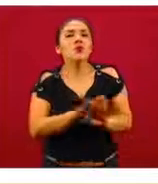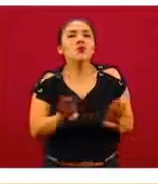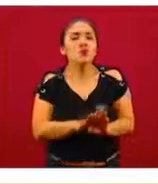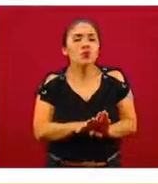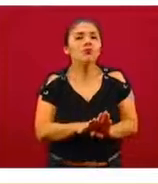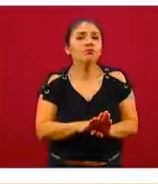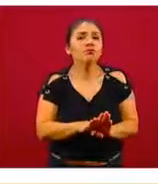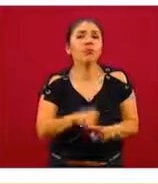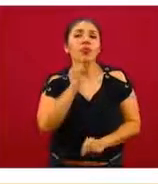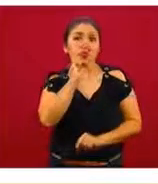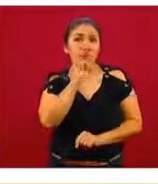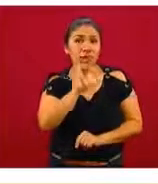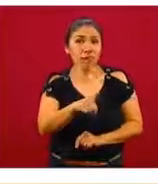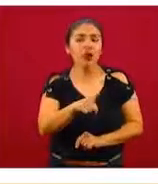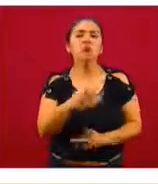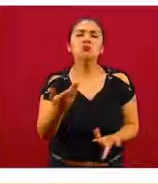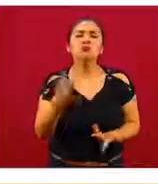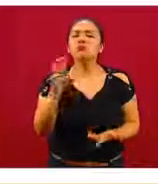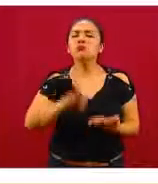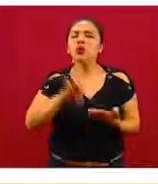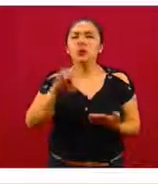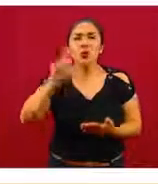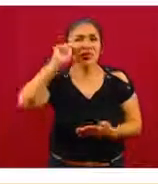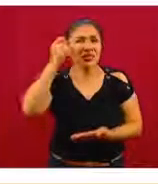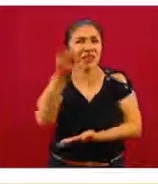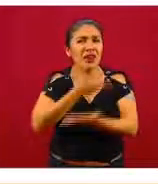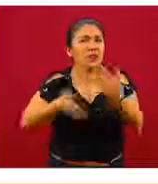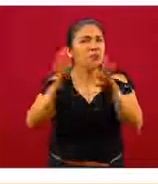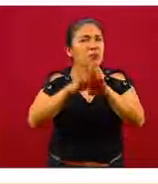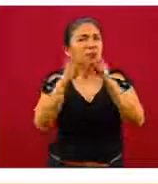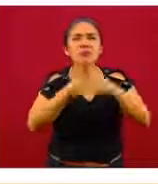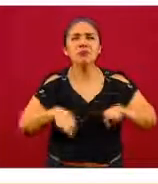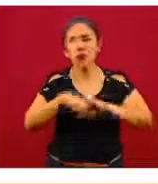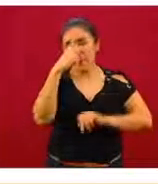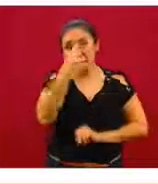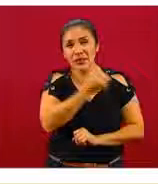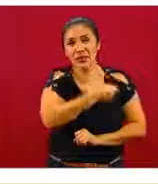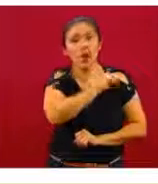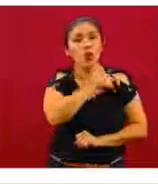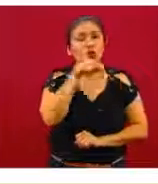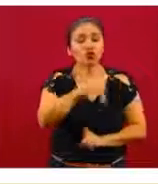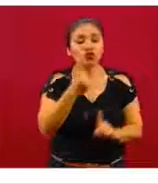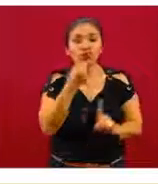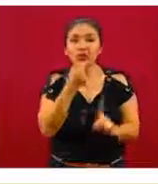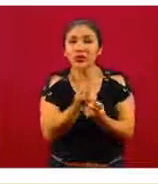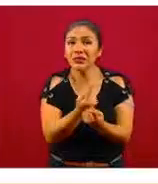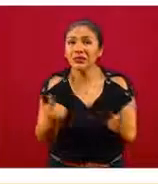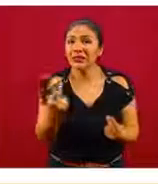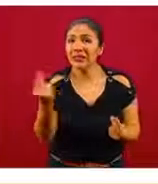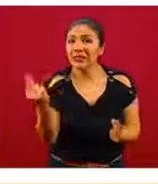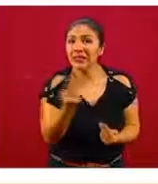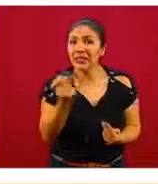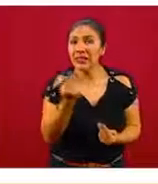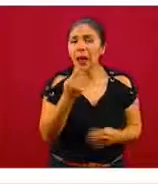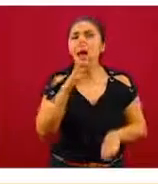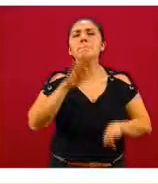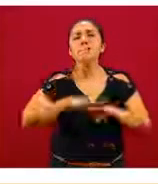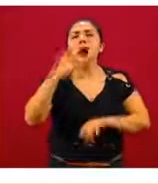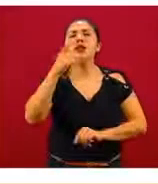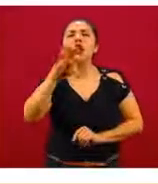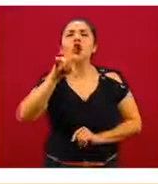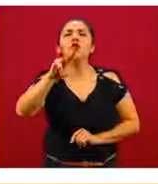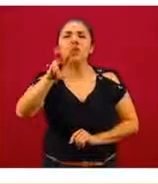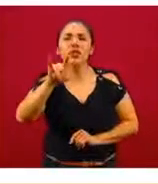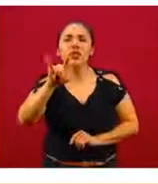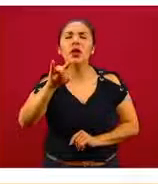from COVID, children are affected. They're also affected when health services that children require